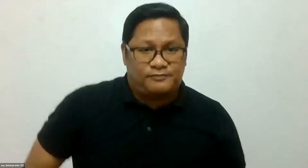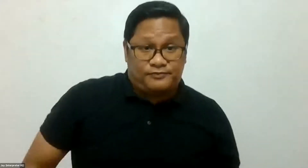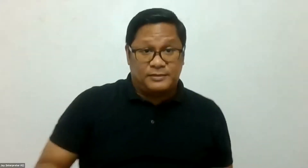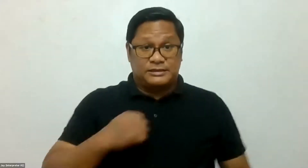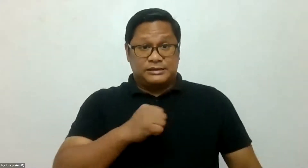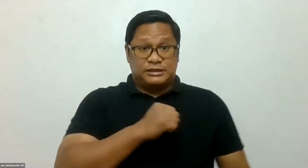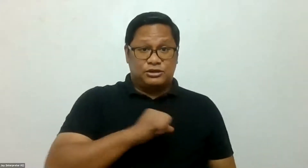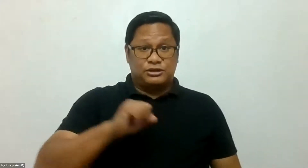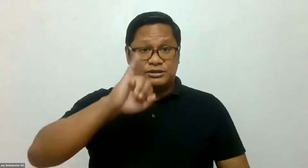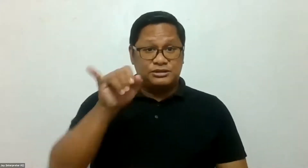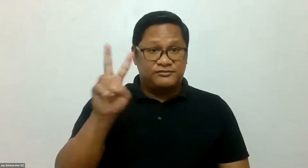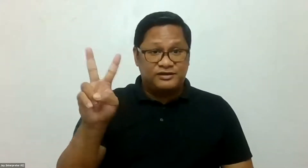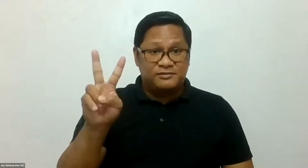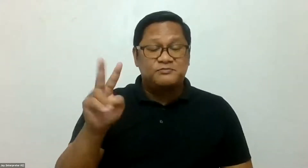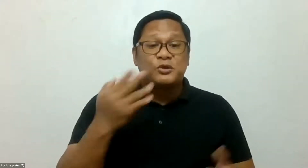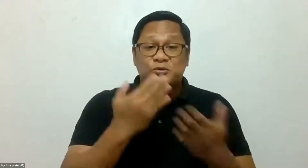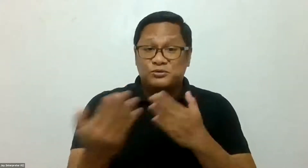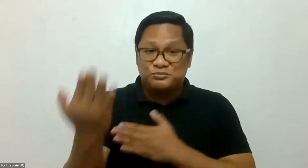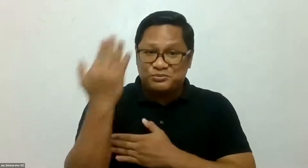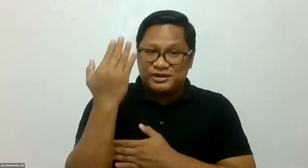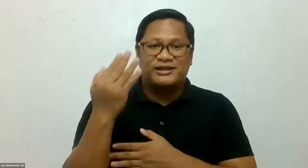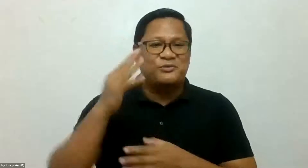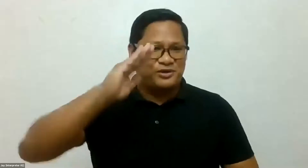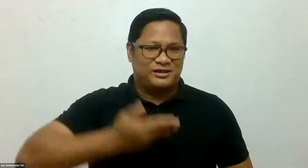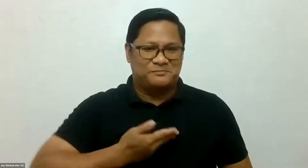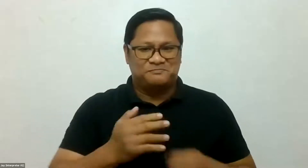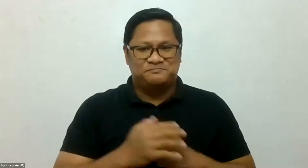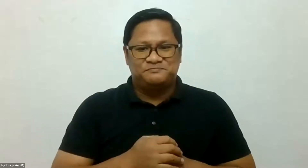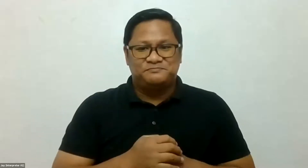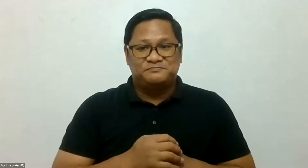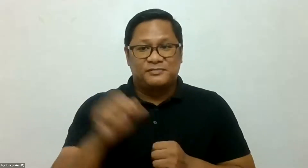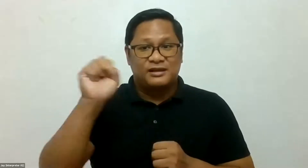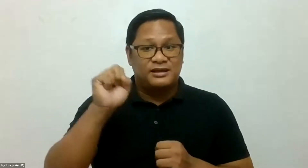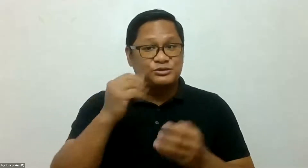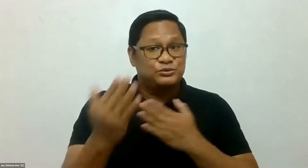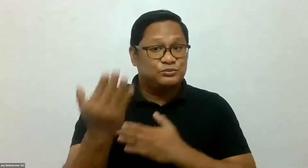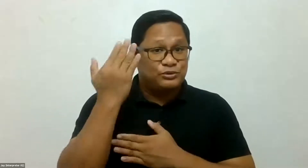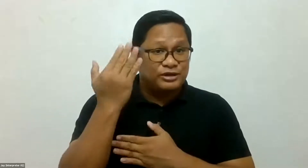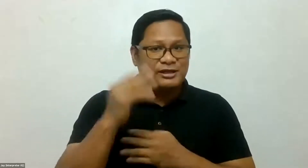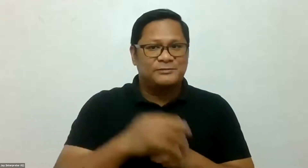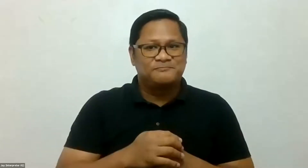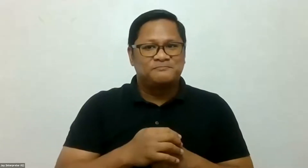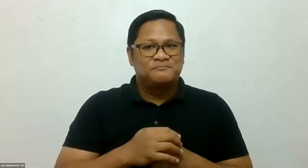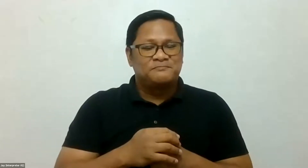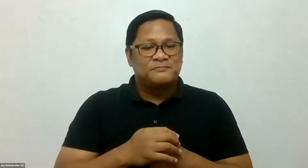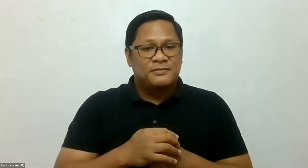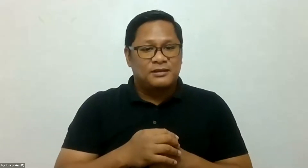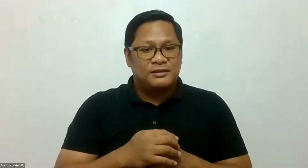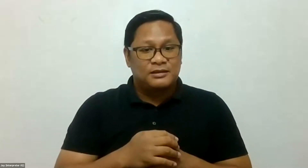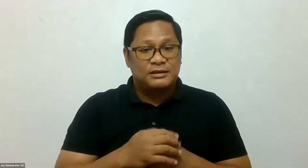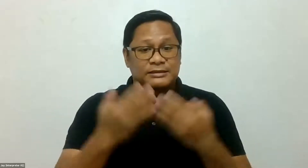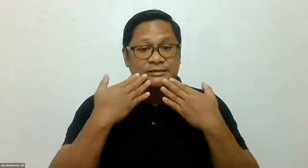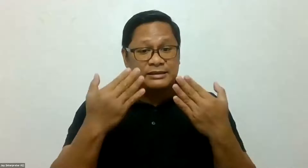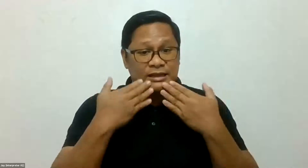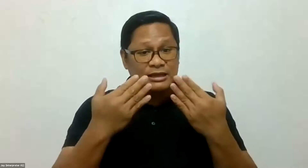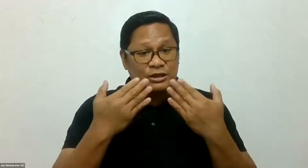JV, good morning and welcome. Yes, good morning, Paco. Thank you,